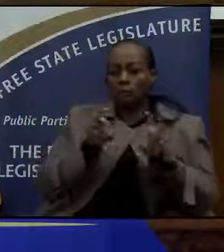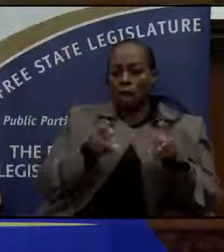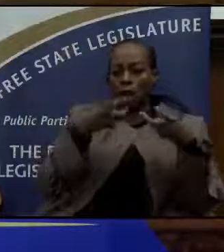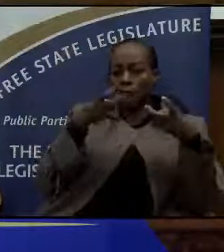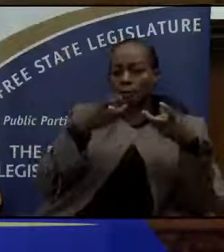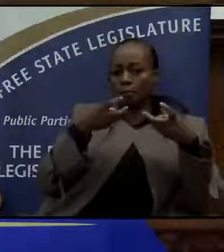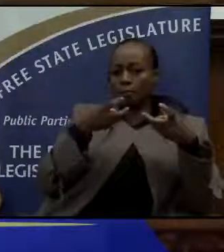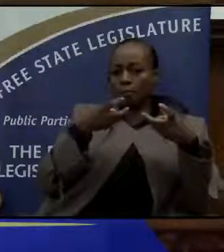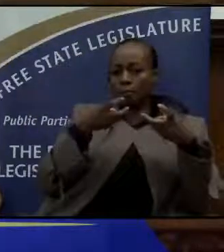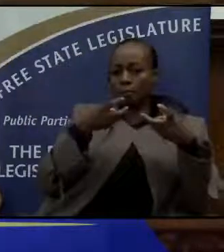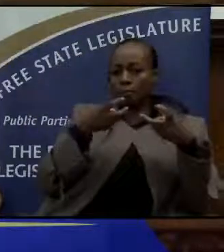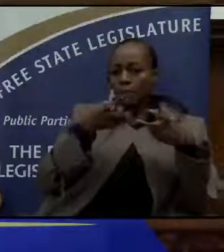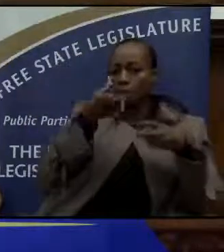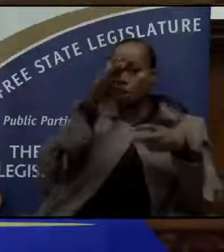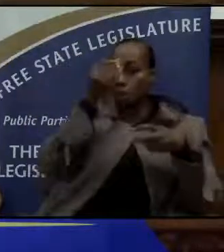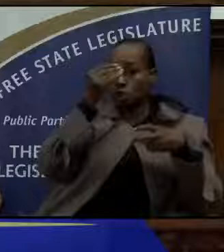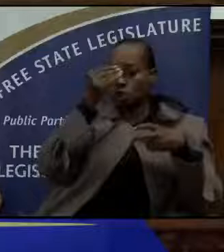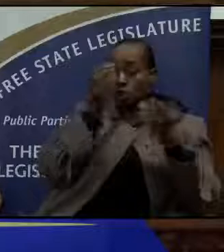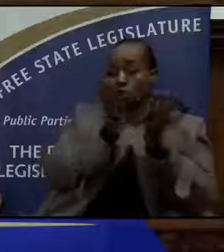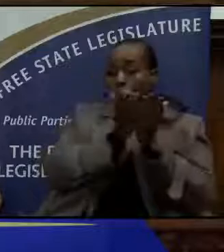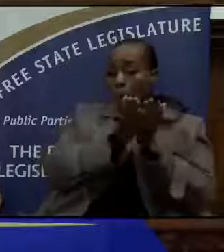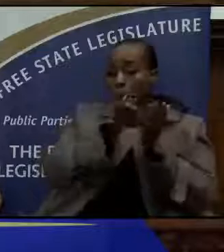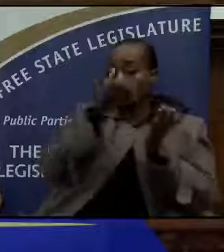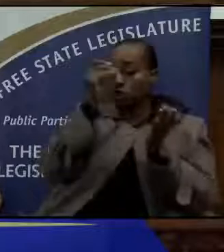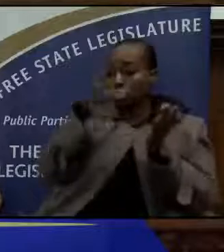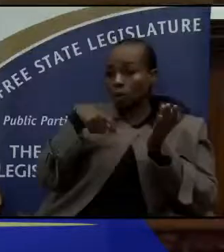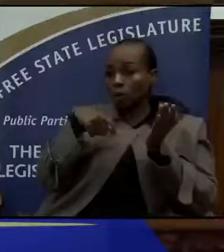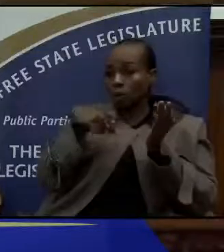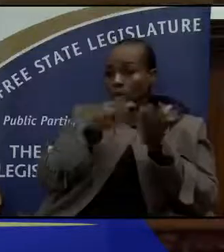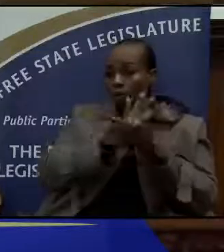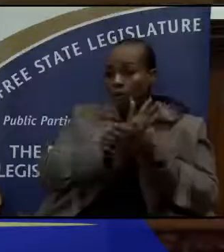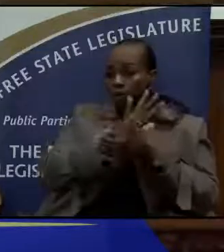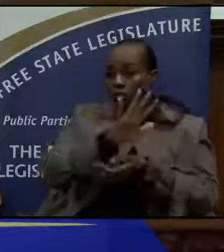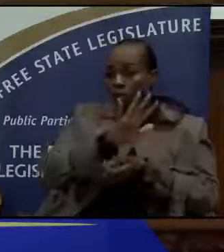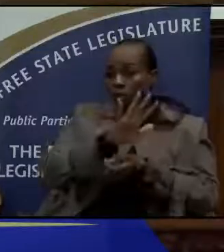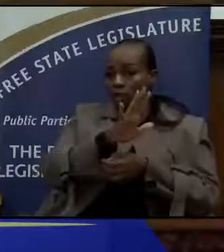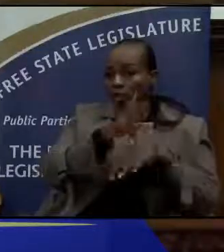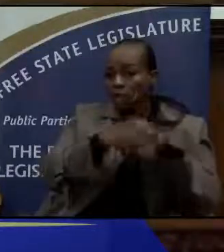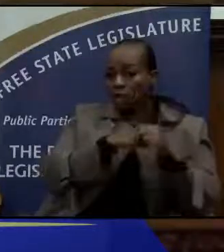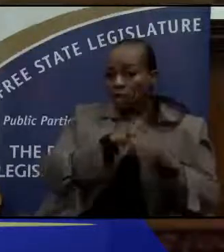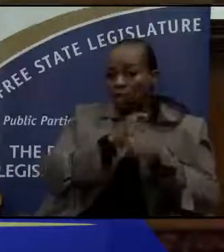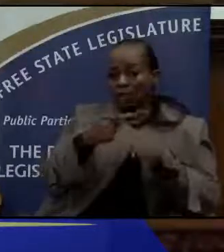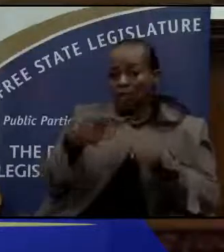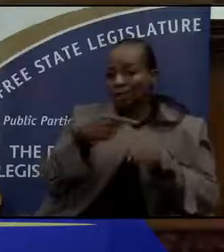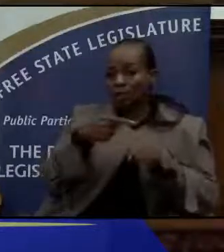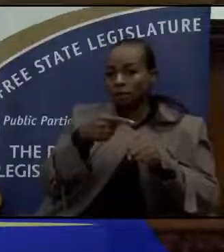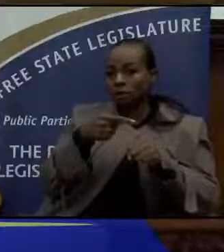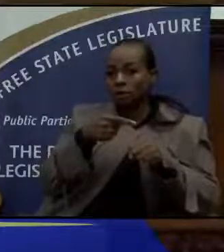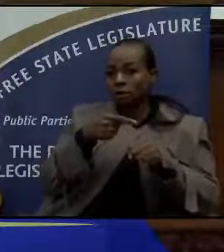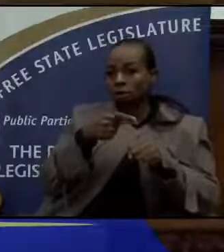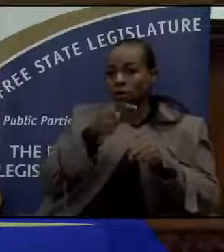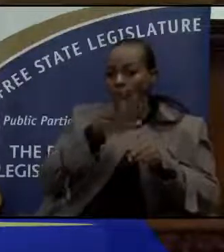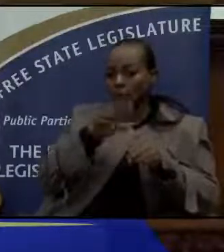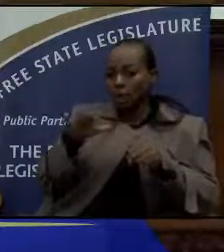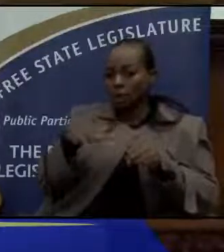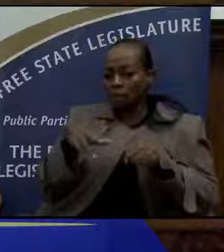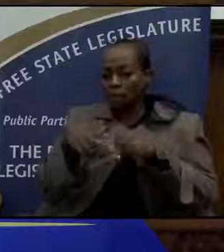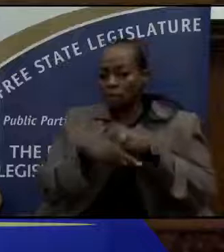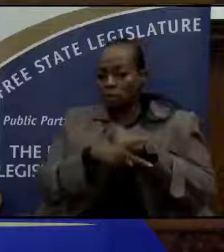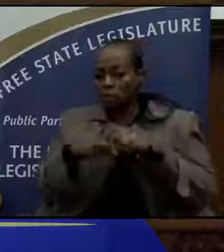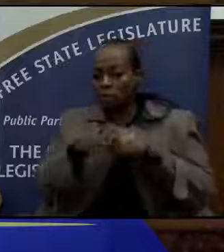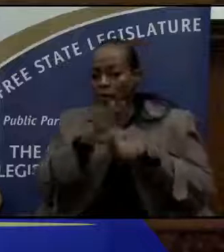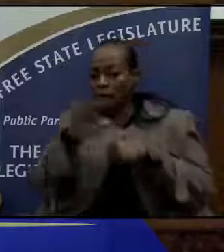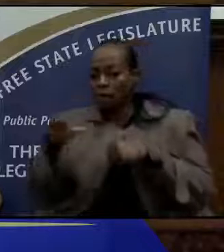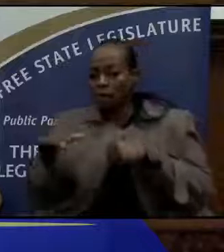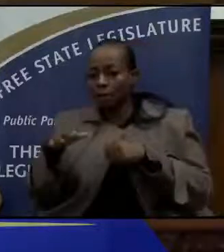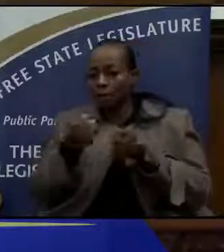a school girl, 15 years, money Namahadi. Mo motho a ileng a nka bana ba babedi